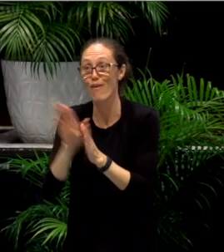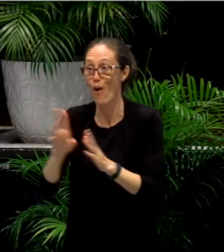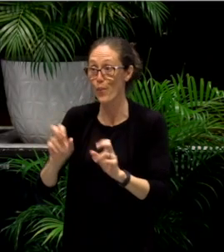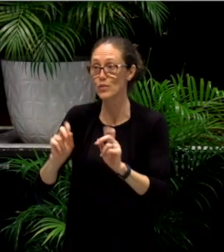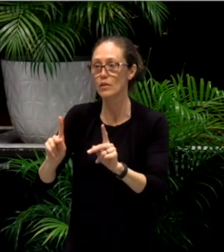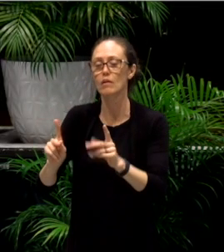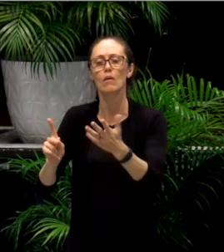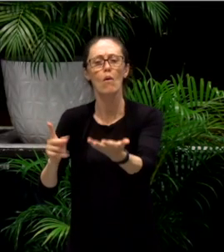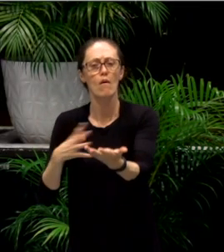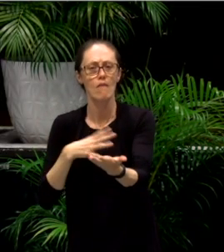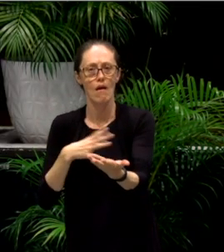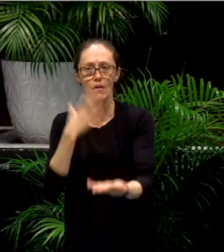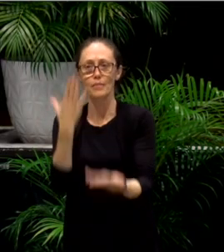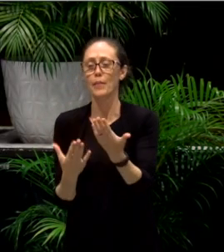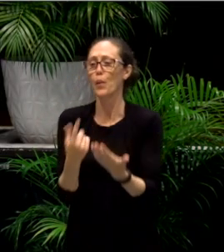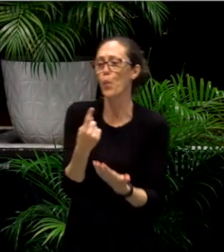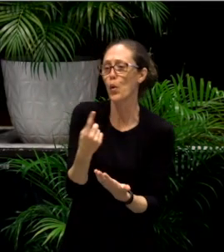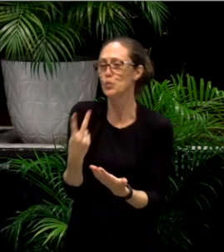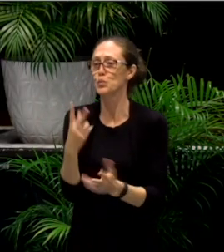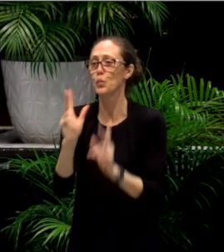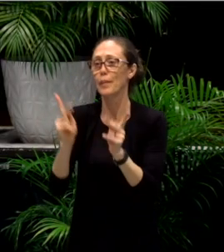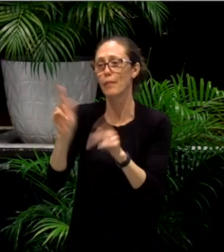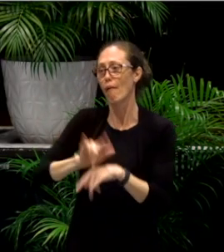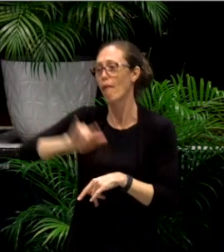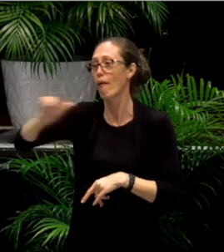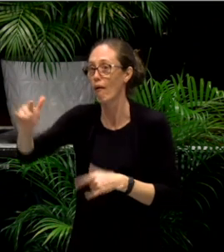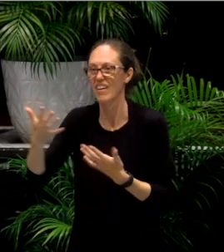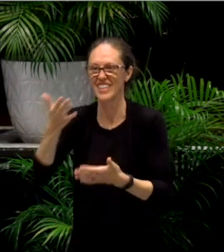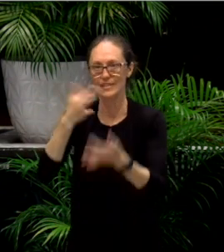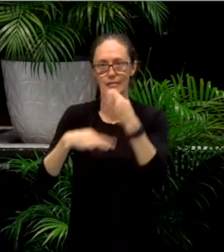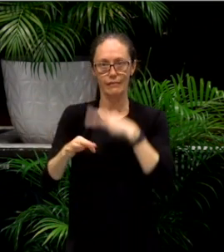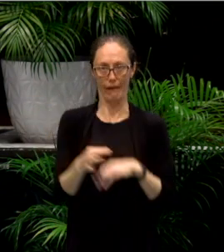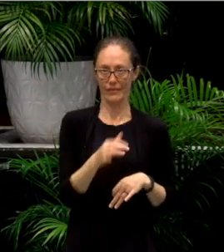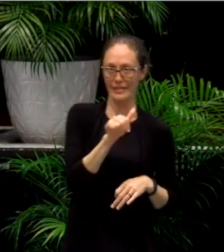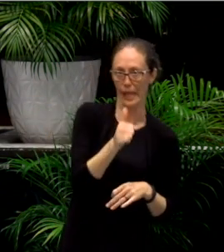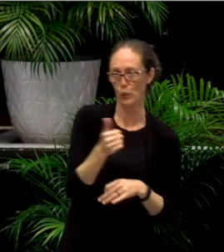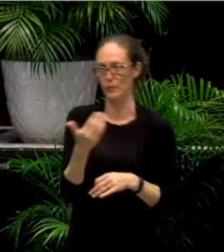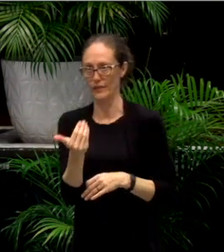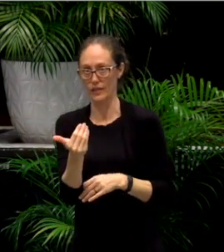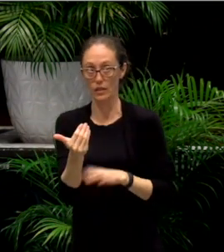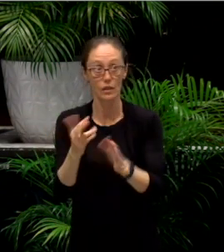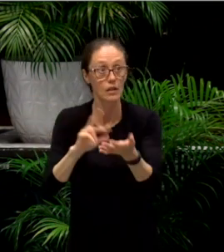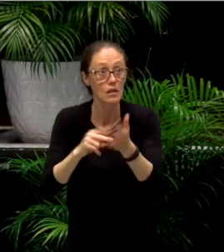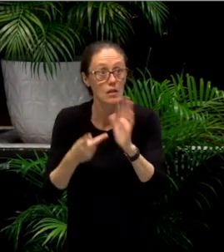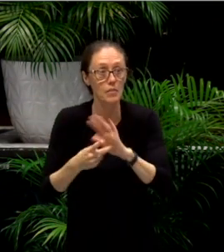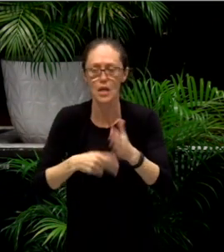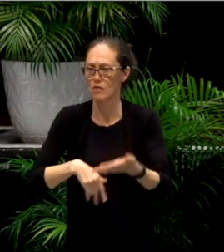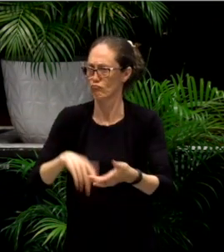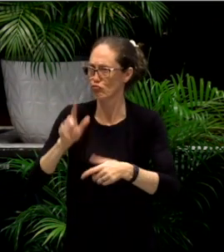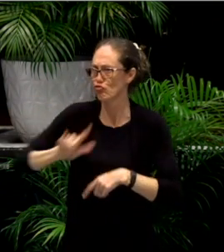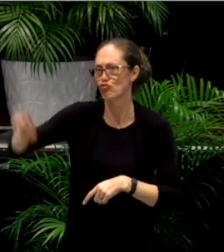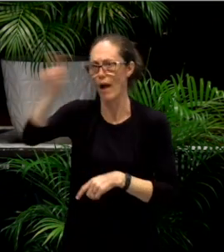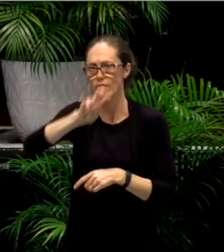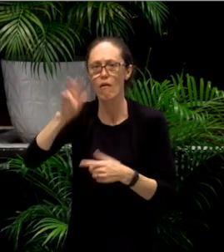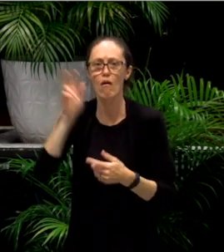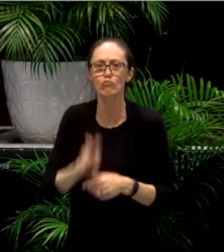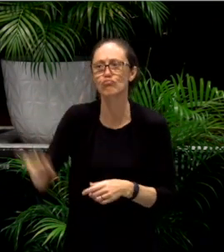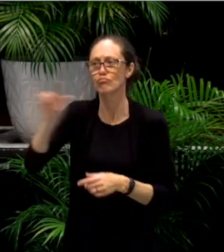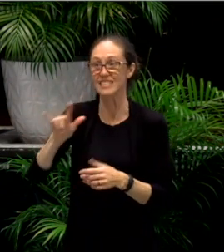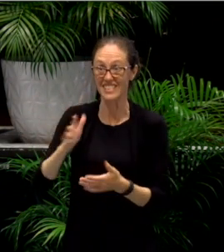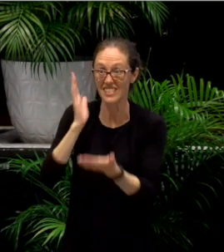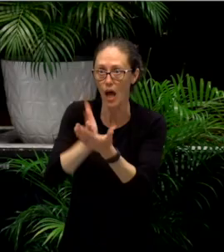can send 1 or 2 people as opposed to 10 or 15. So you get the point. We're not trying to stop travel, but to put some